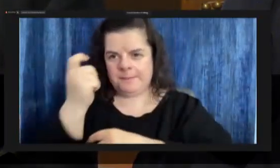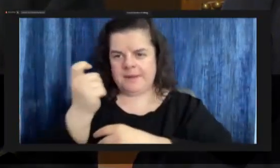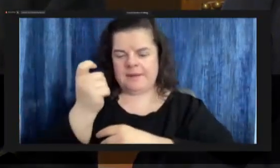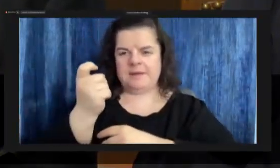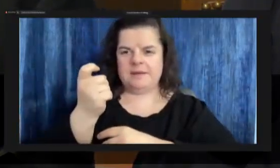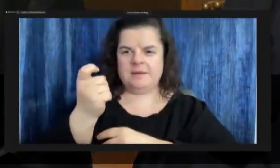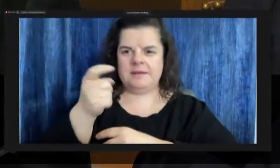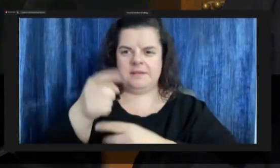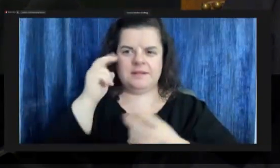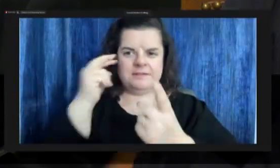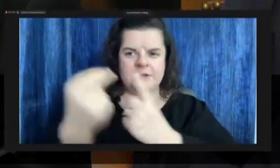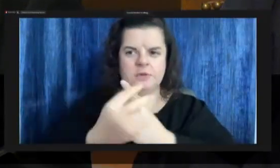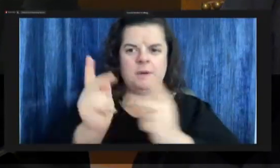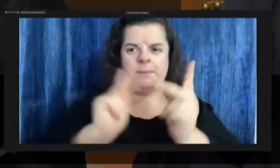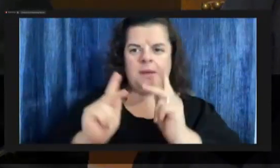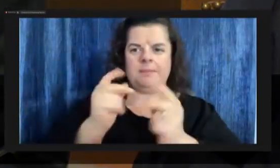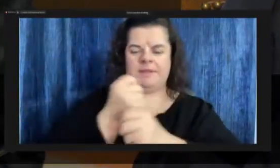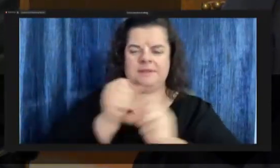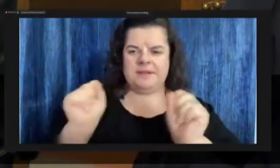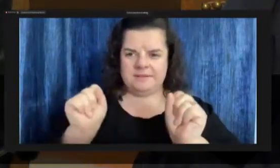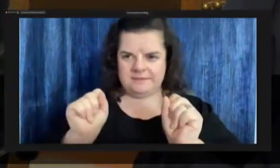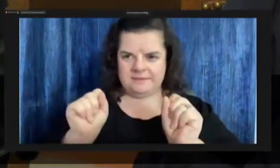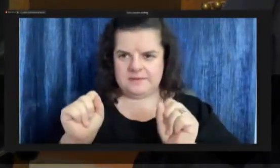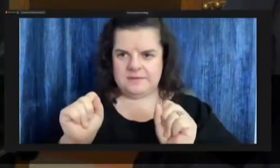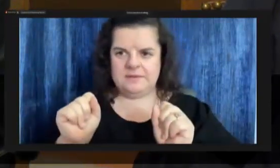as a public safety,